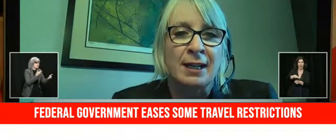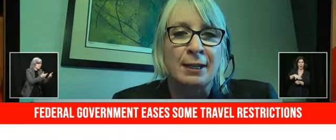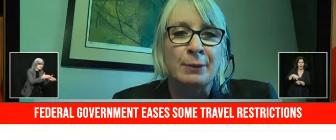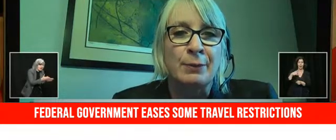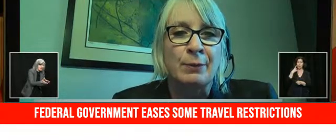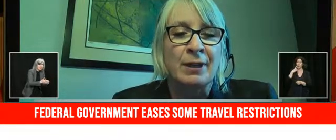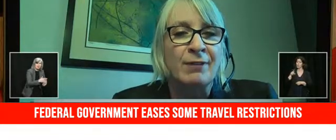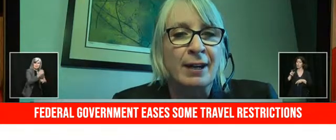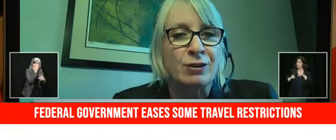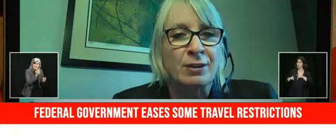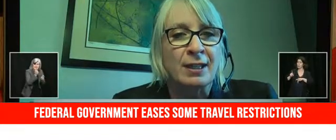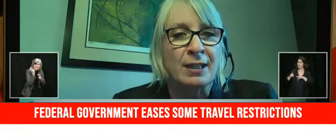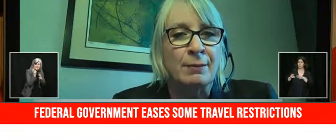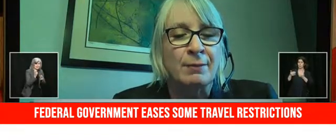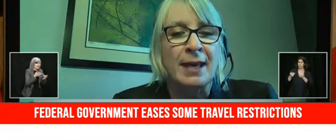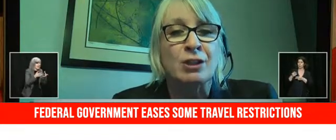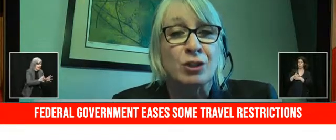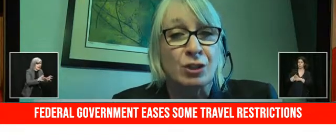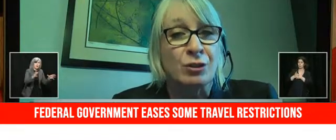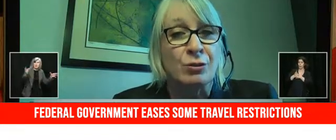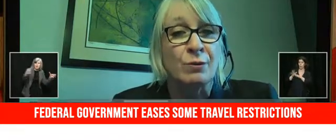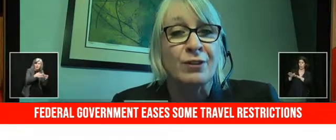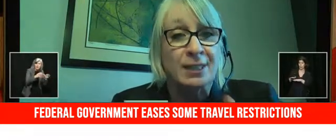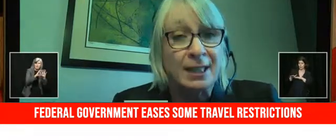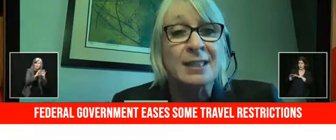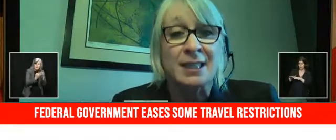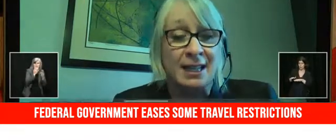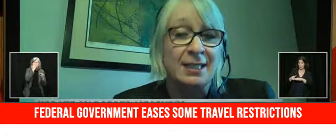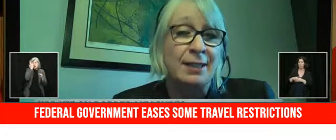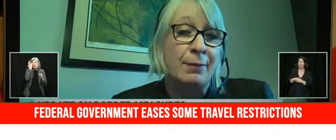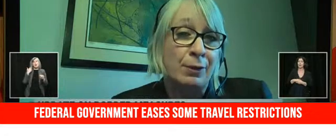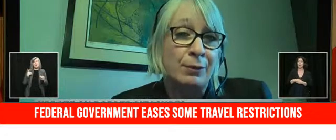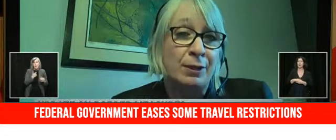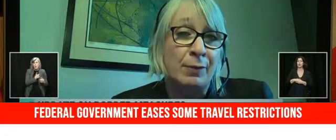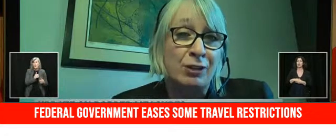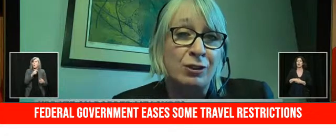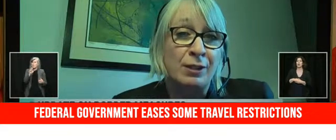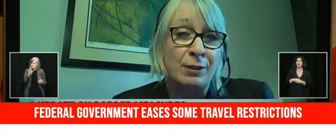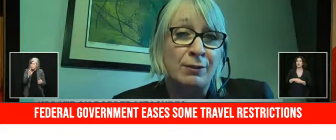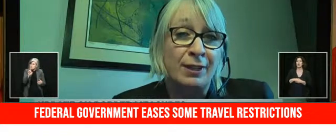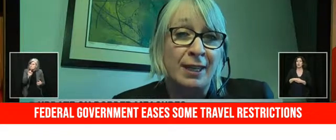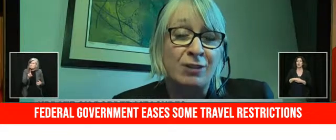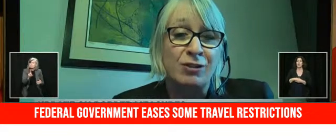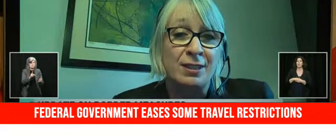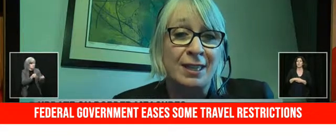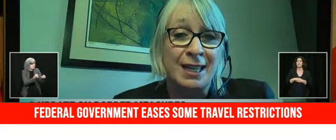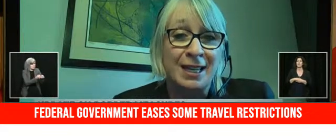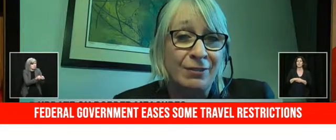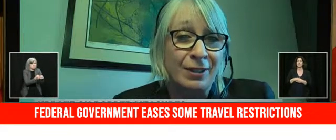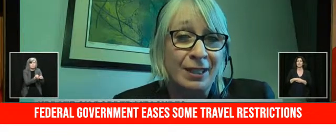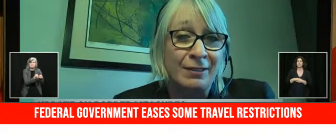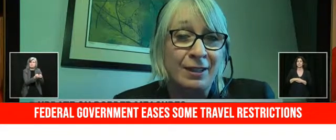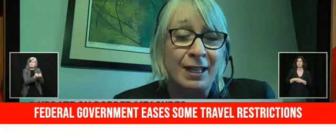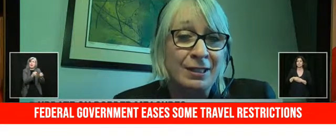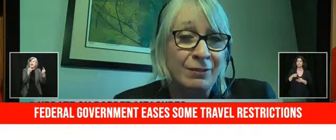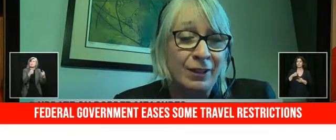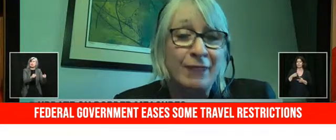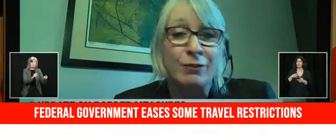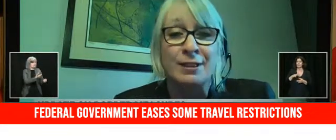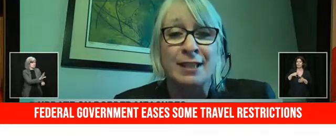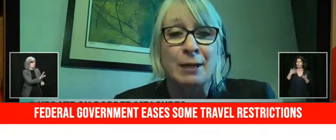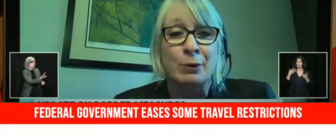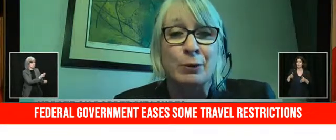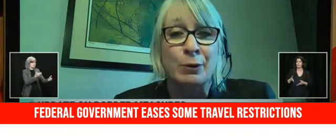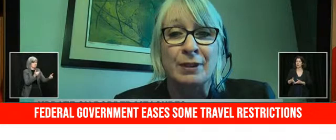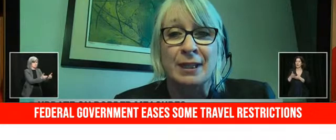reunifications, we've actually managed to facilitate some of those compassionate reunifications in the case of an end of life,